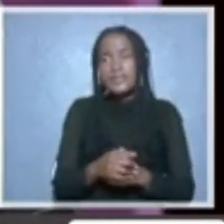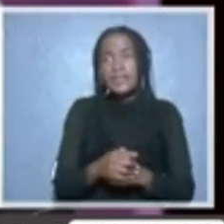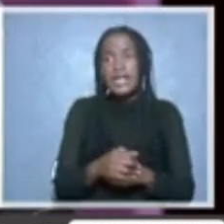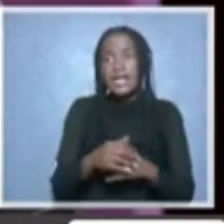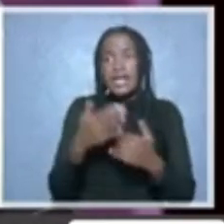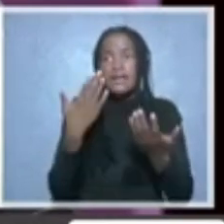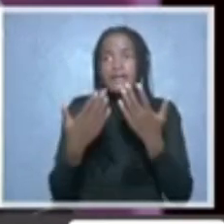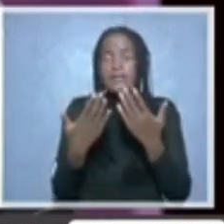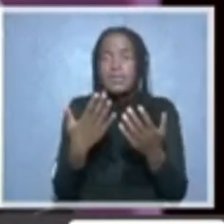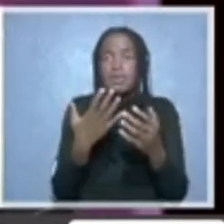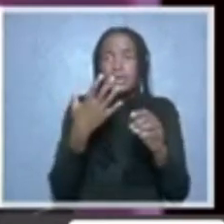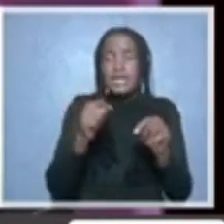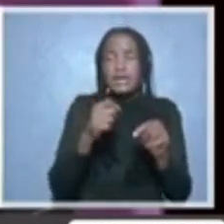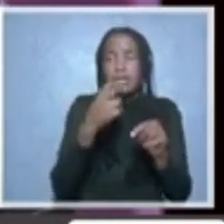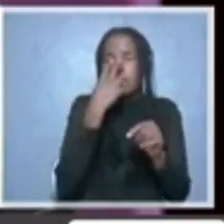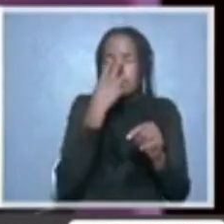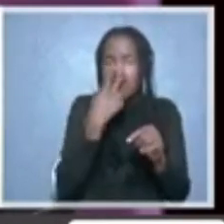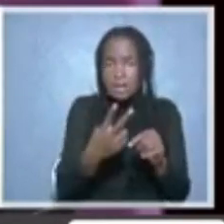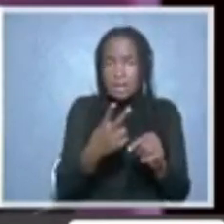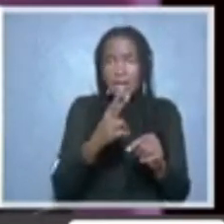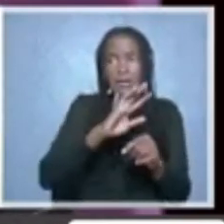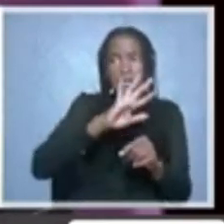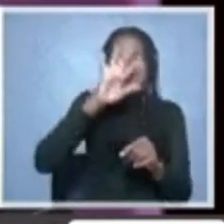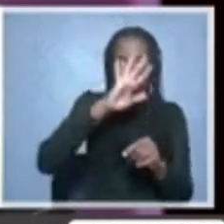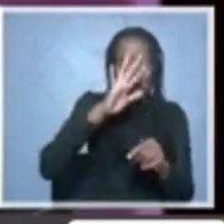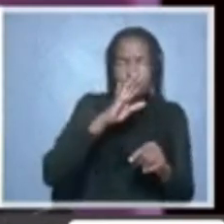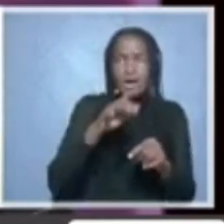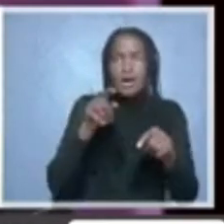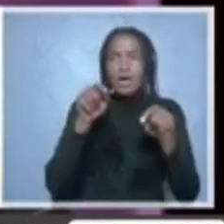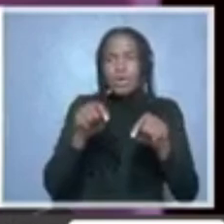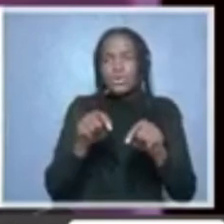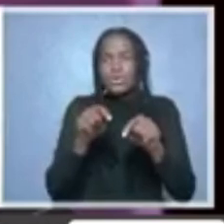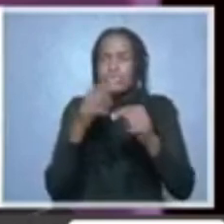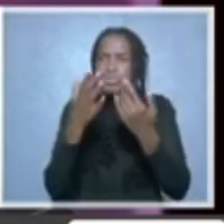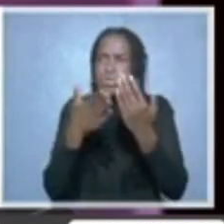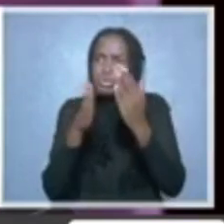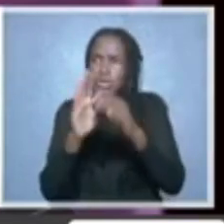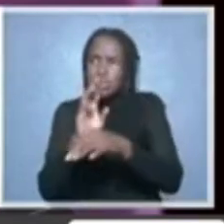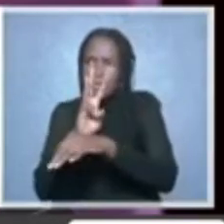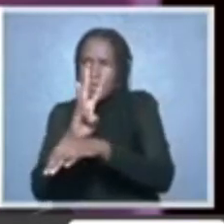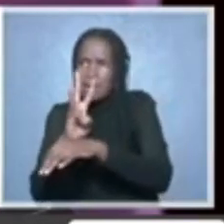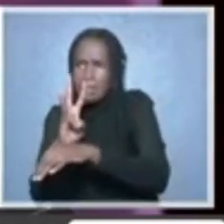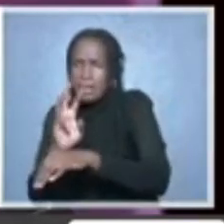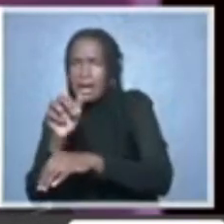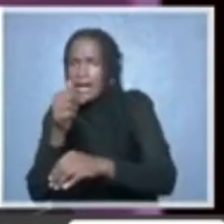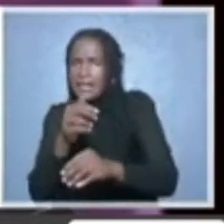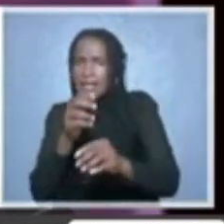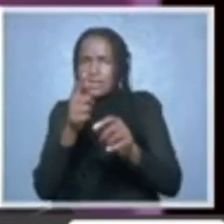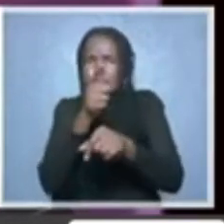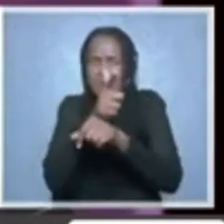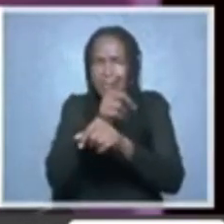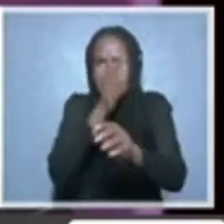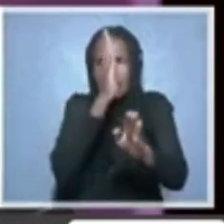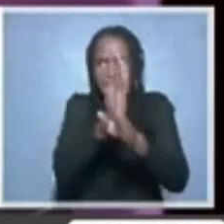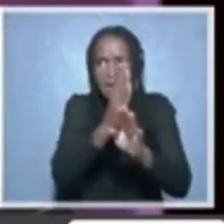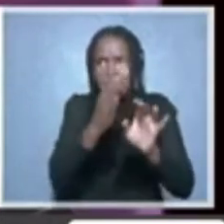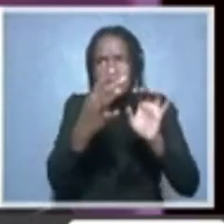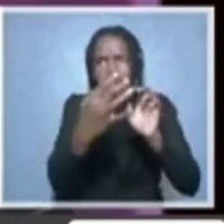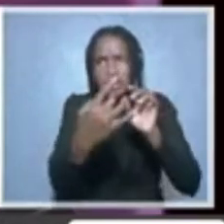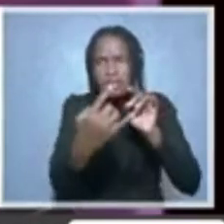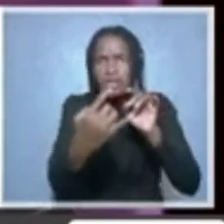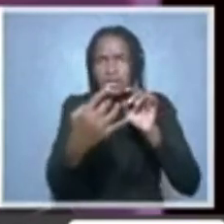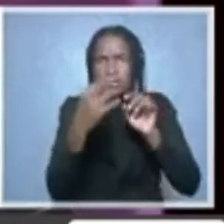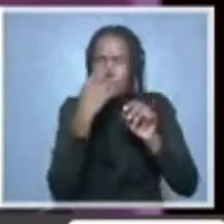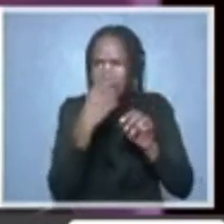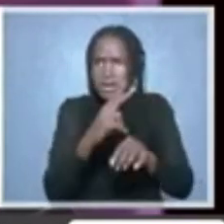through a browse-linked connectivity. And we've been getting good numbers. But on top of